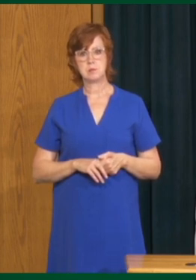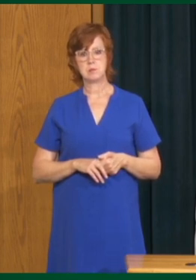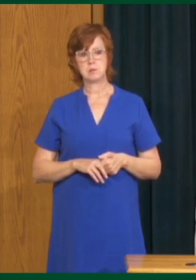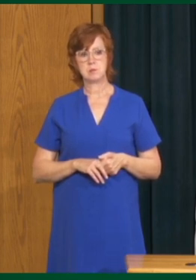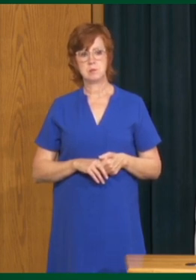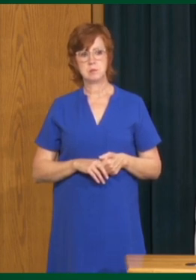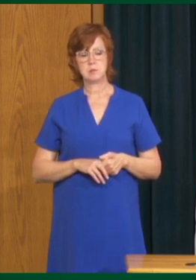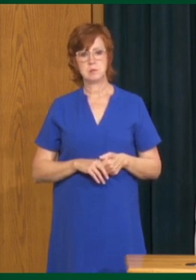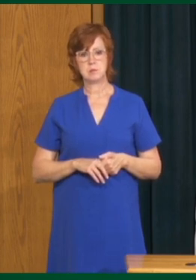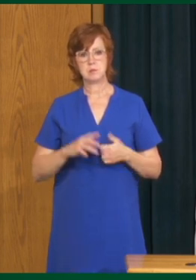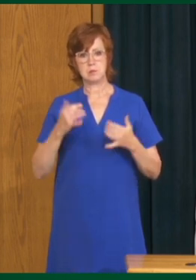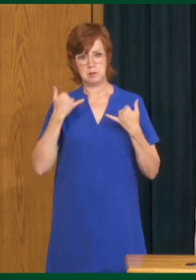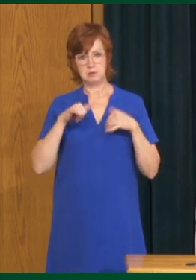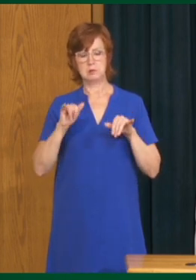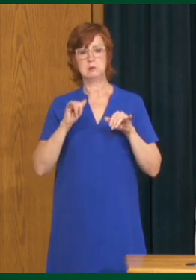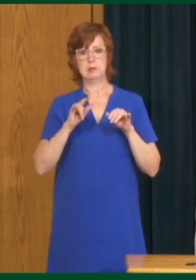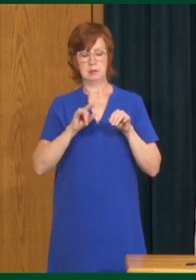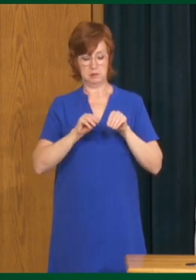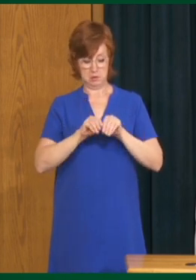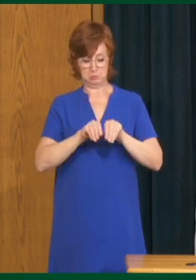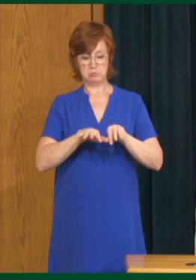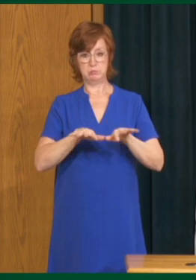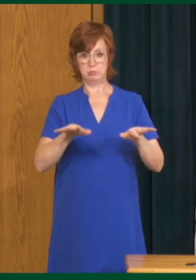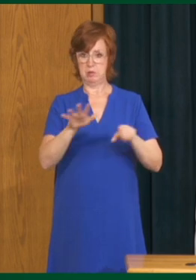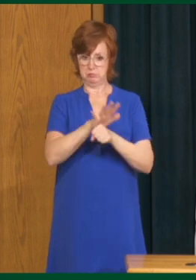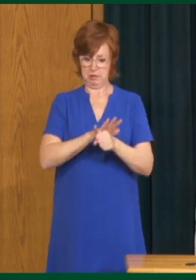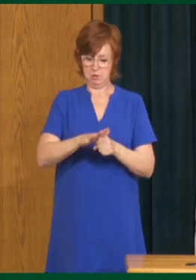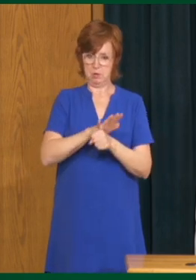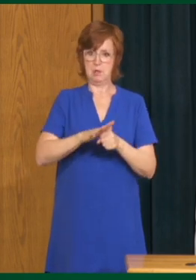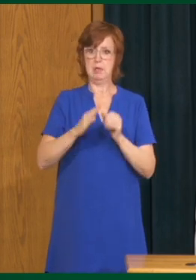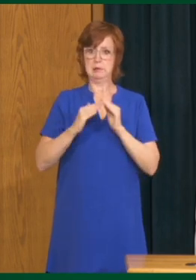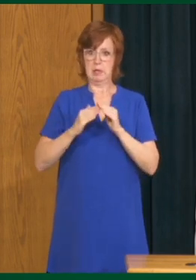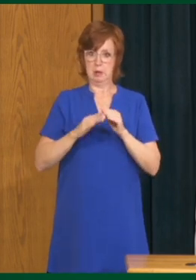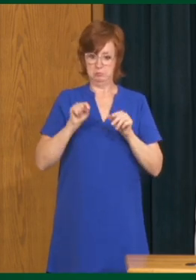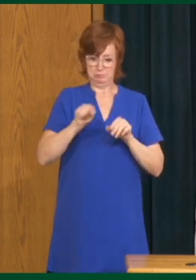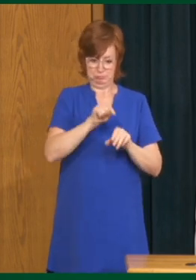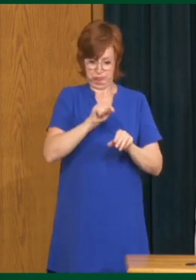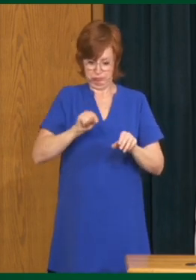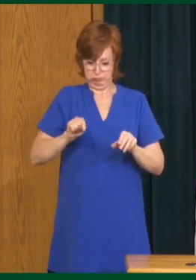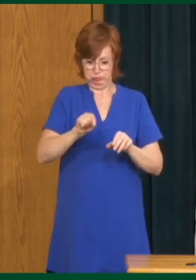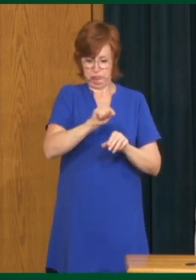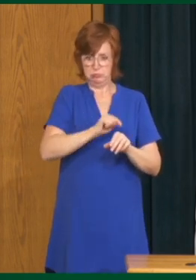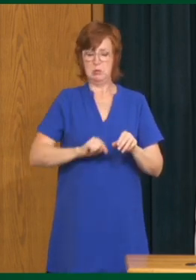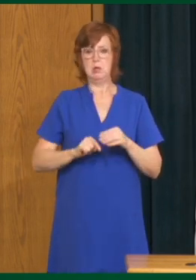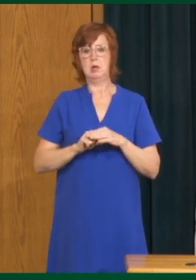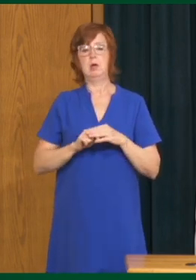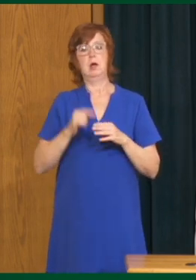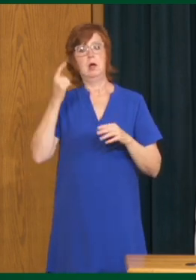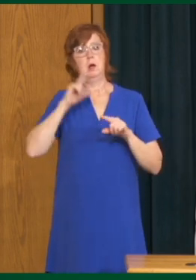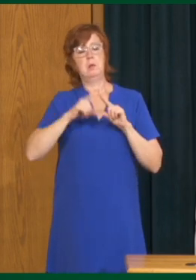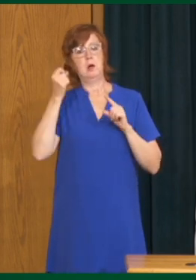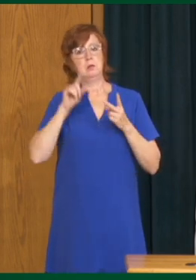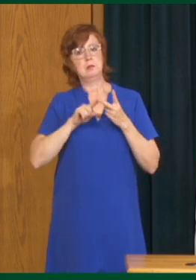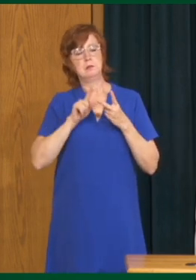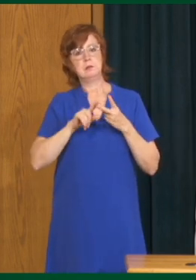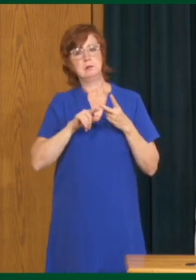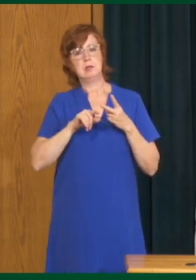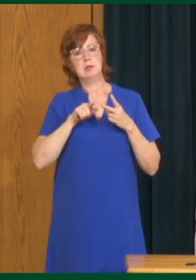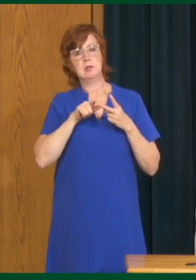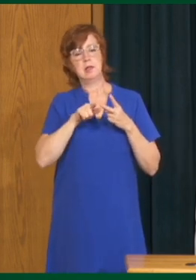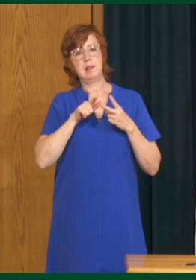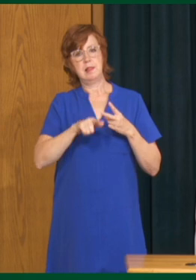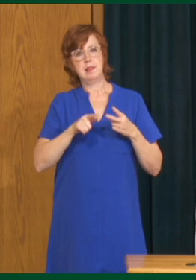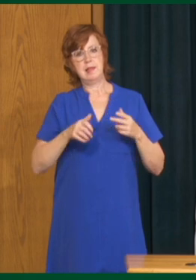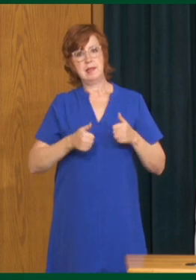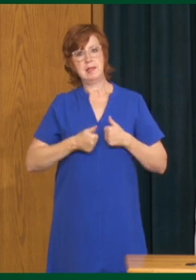active case finding is done. And the way it is done is that, communal living arrangements are very different